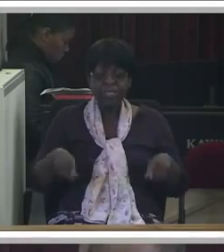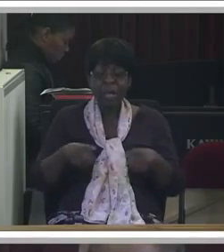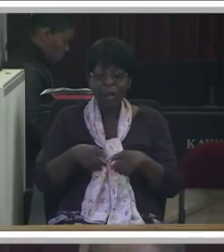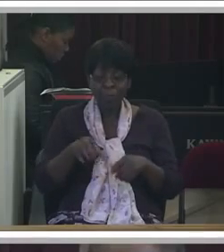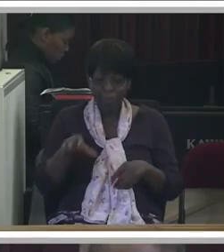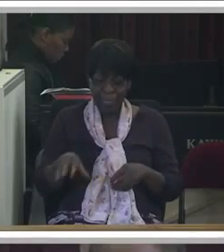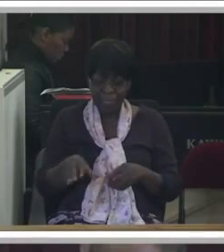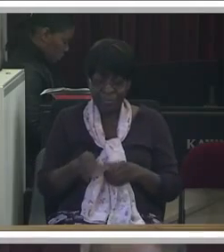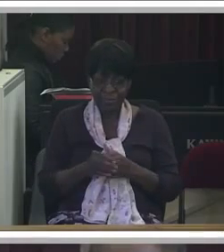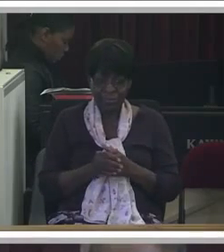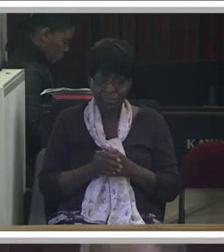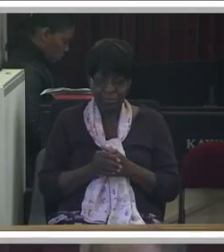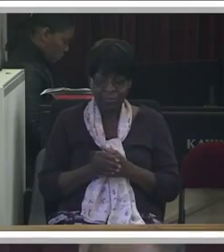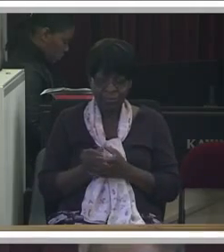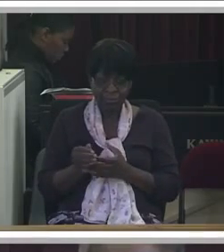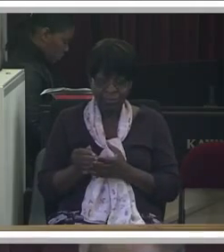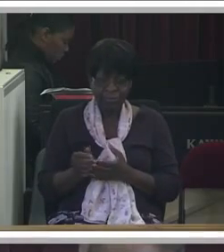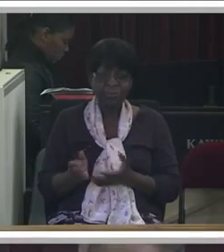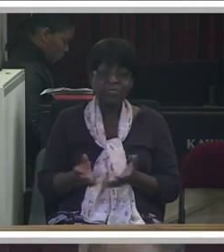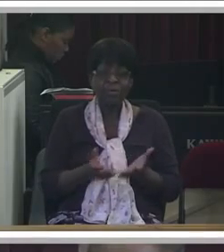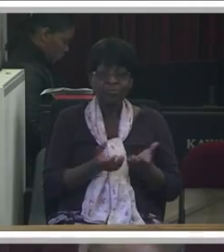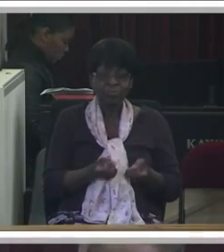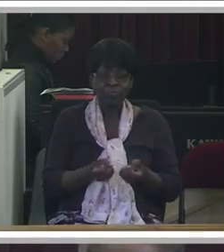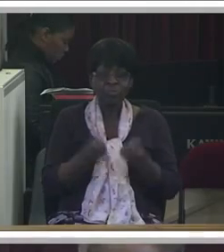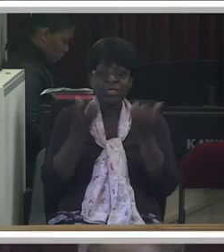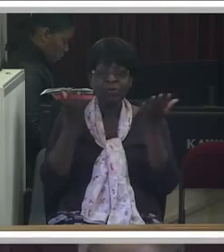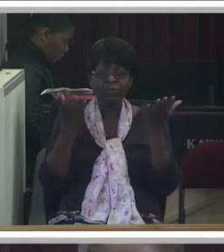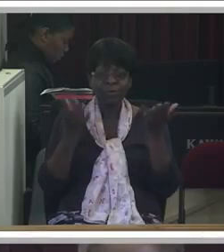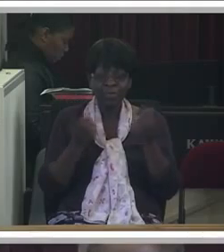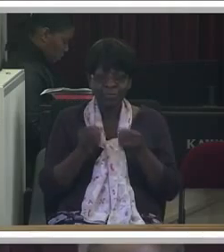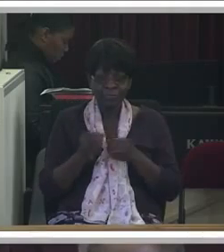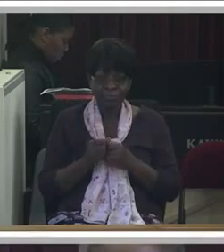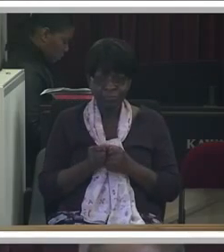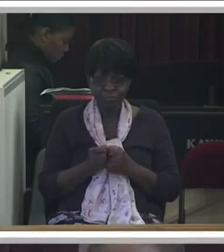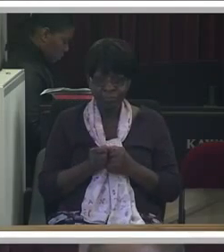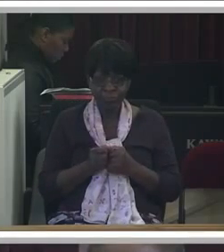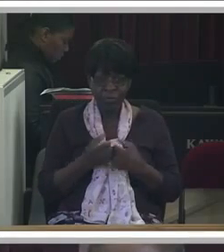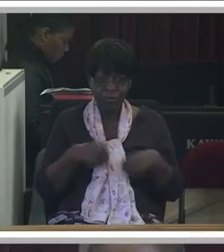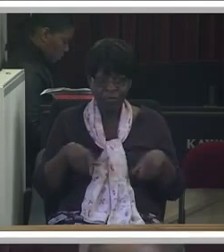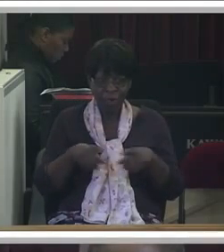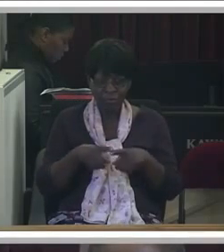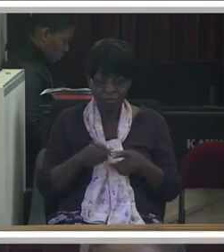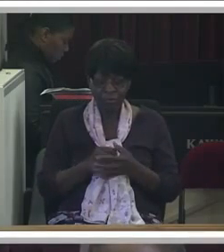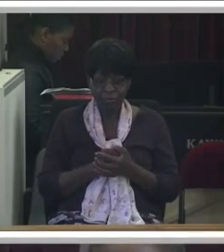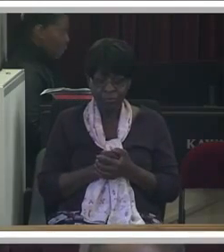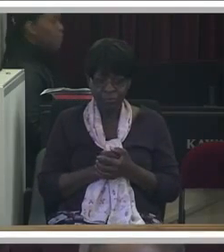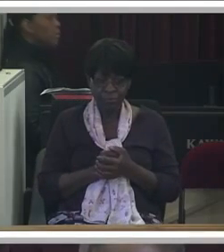earth to offer himself as a sacrifice of substitution. Came